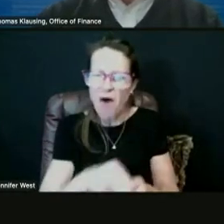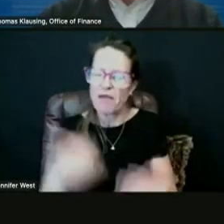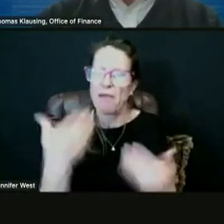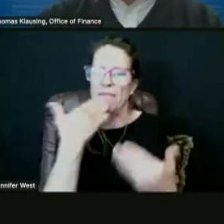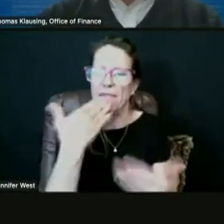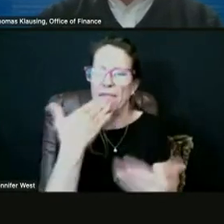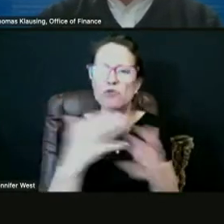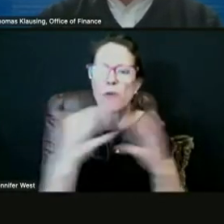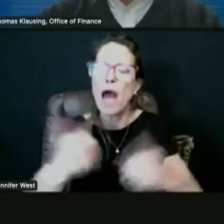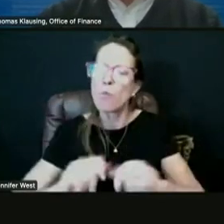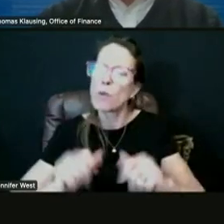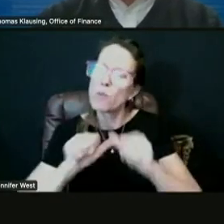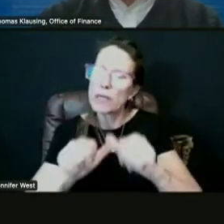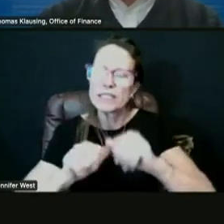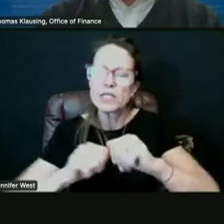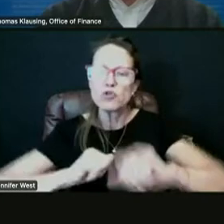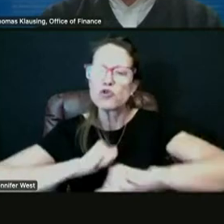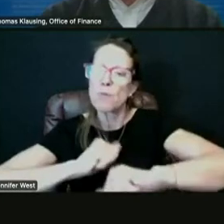that.